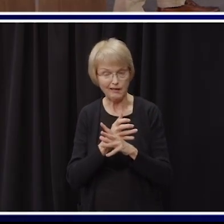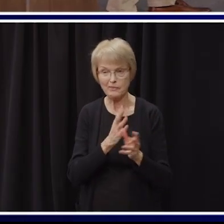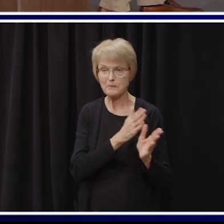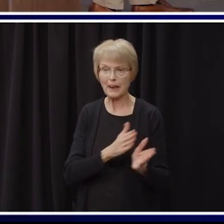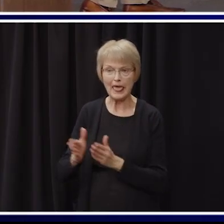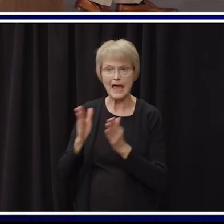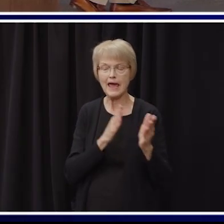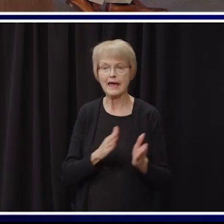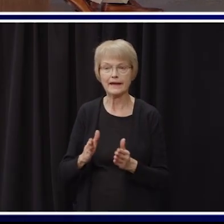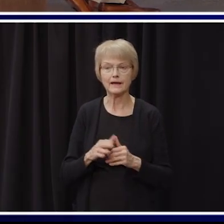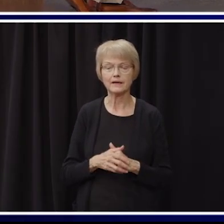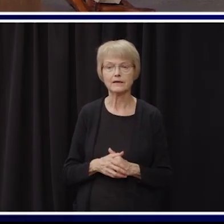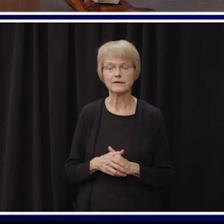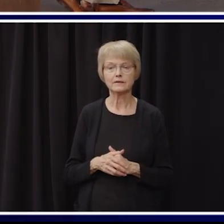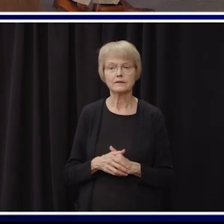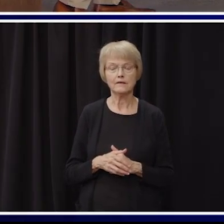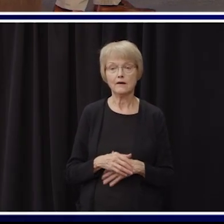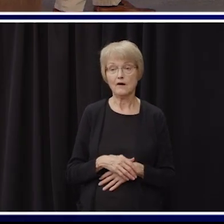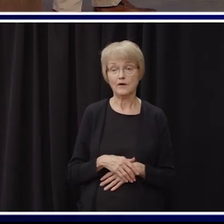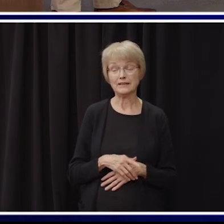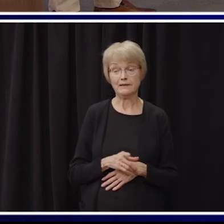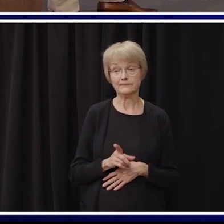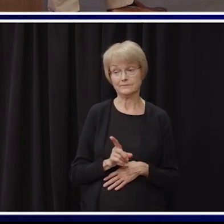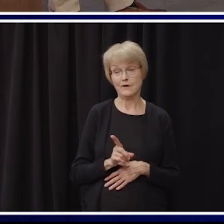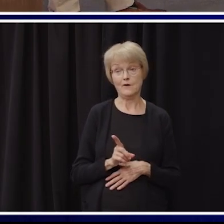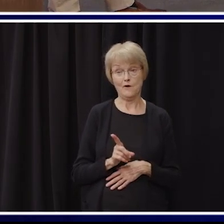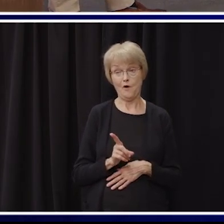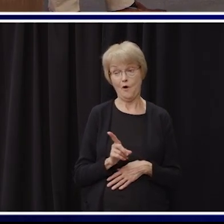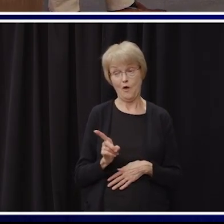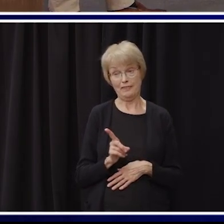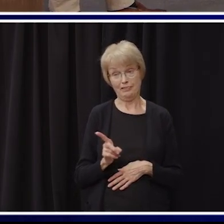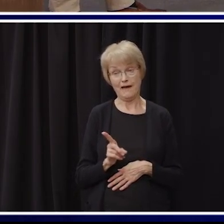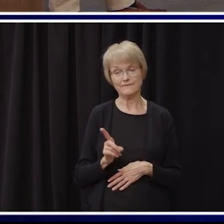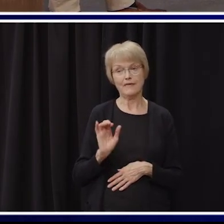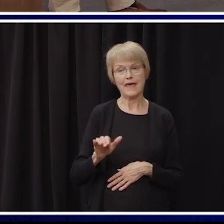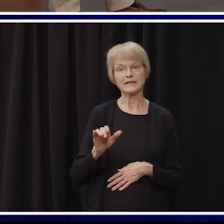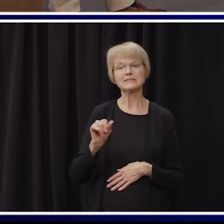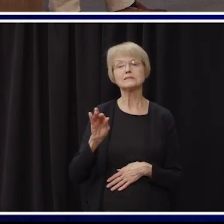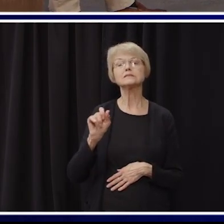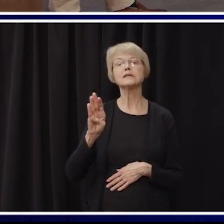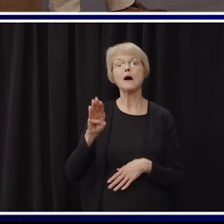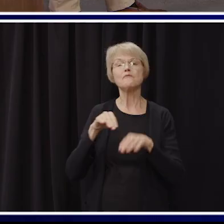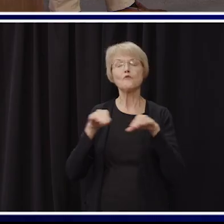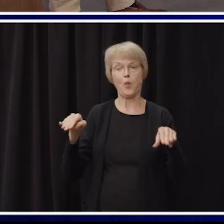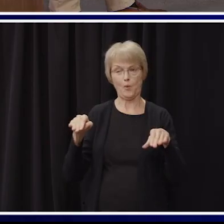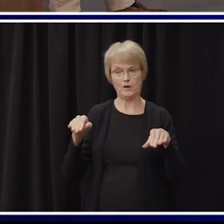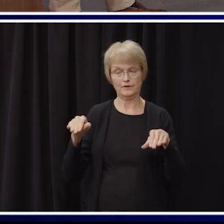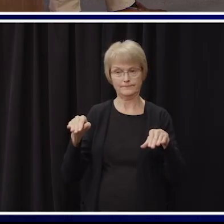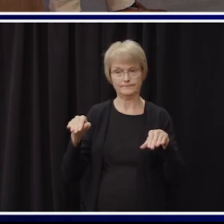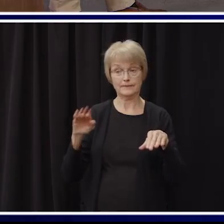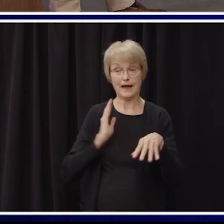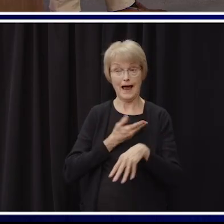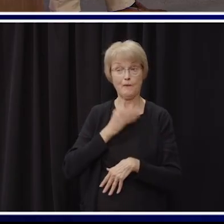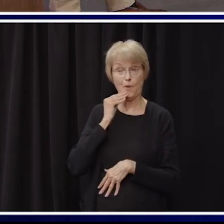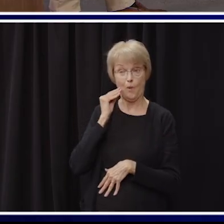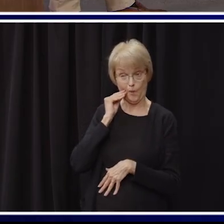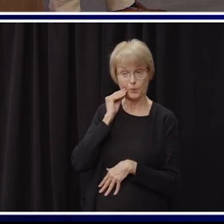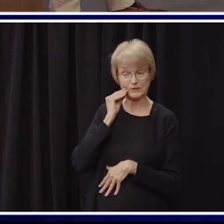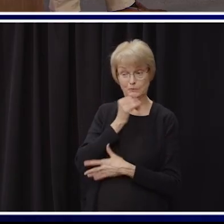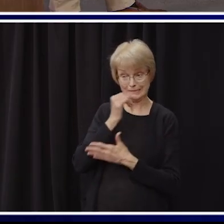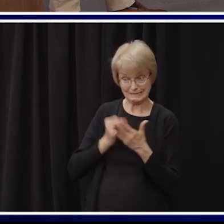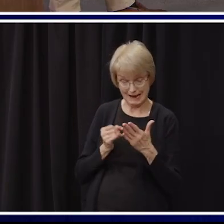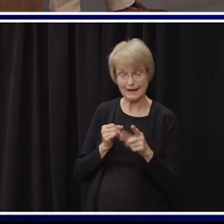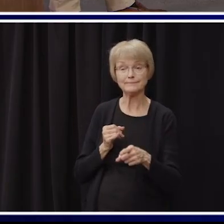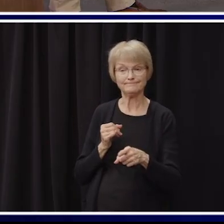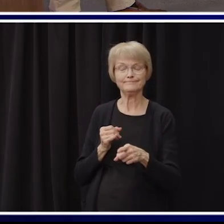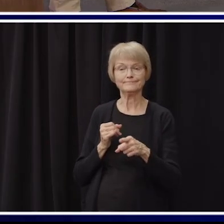this bottom picture on the left, that's a subfloor, and when we're designing our homes, and